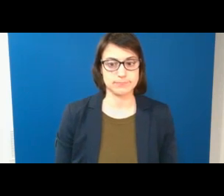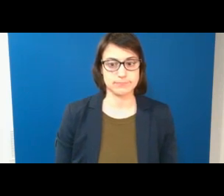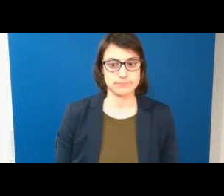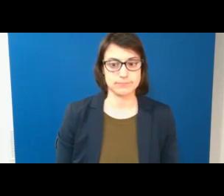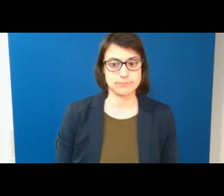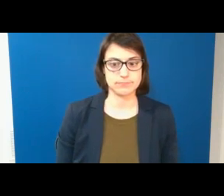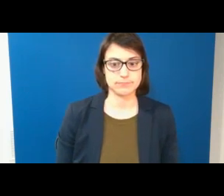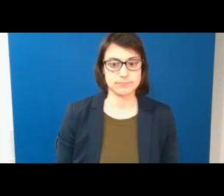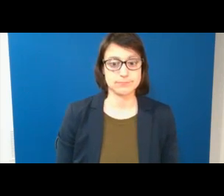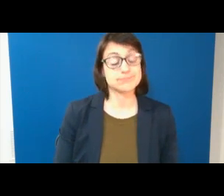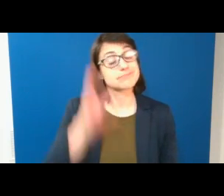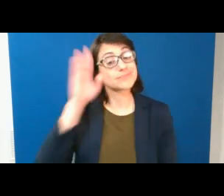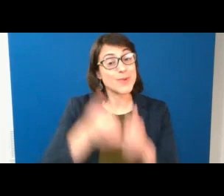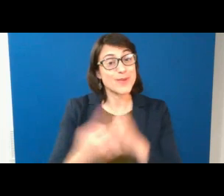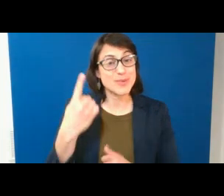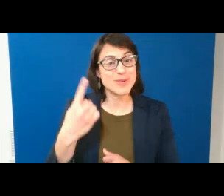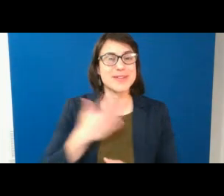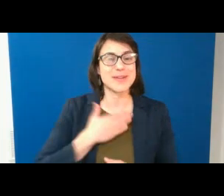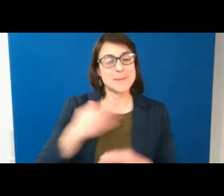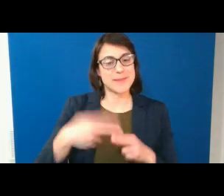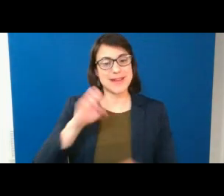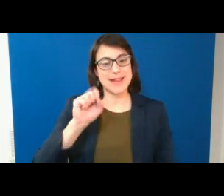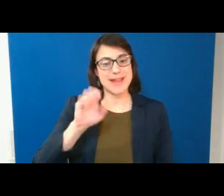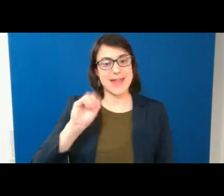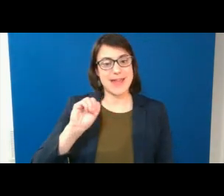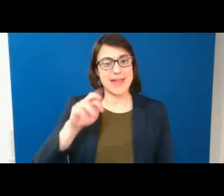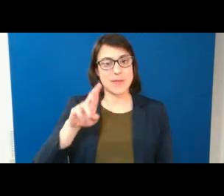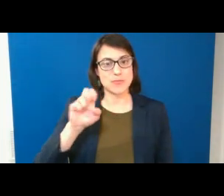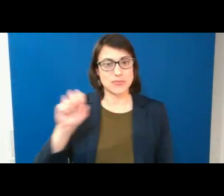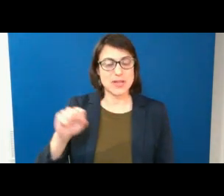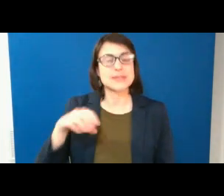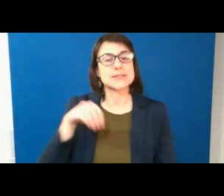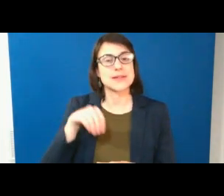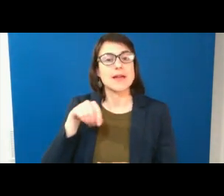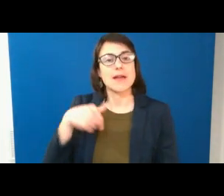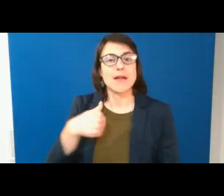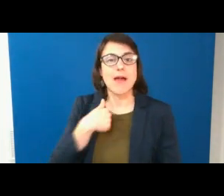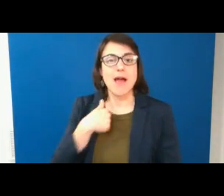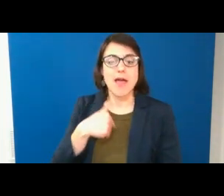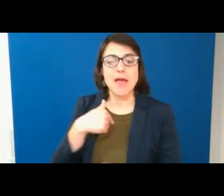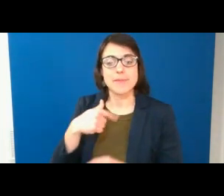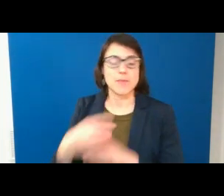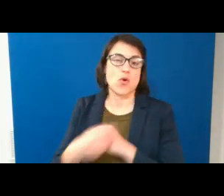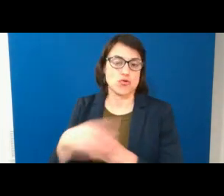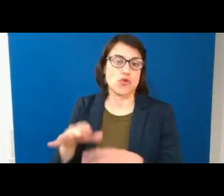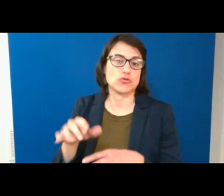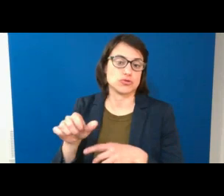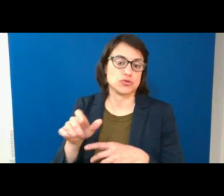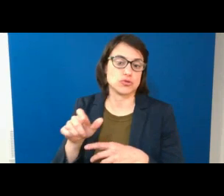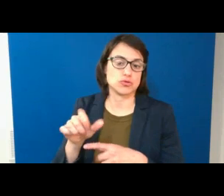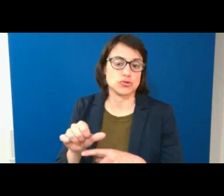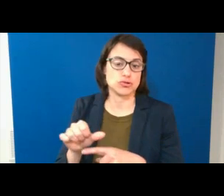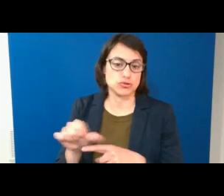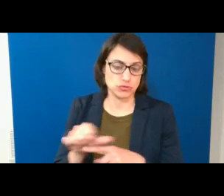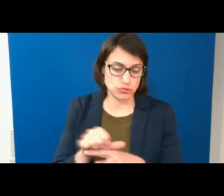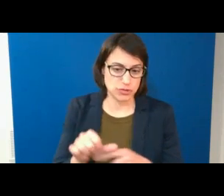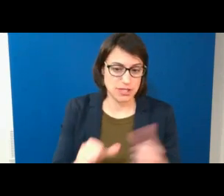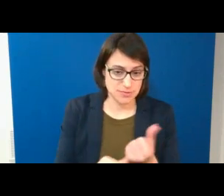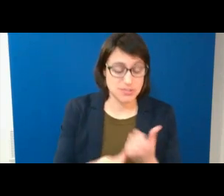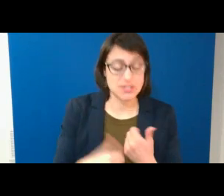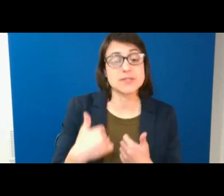Okay, hello everyone. My name is Empress. I'm a Coastal Training Program Associated Research Assistant at the Tijuana River NER. So today